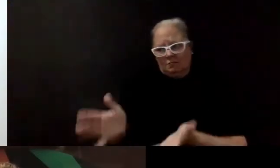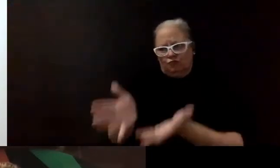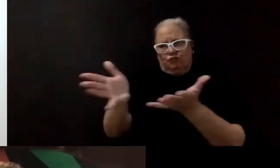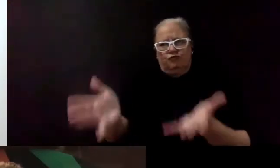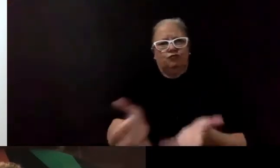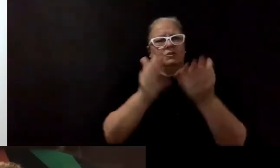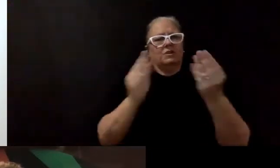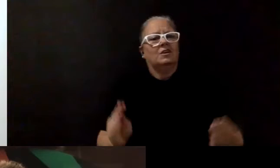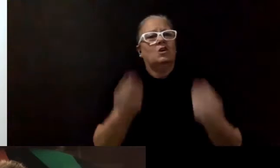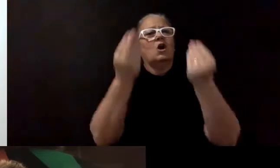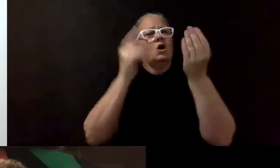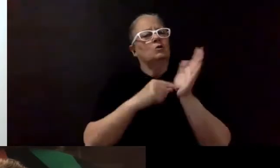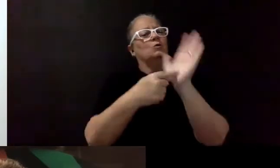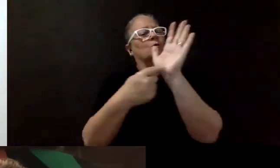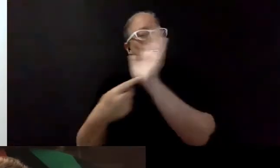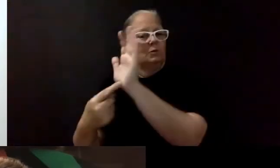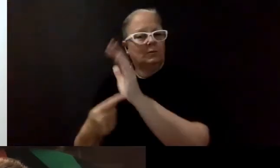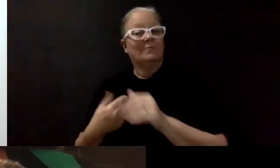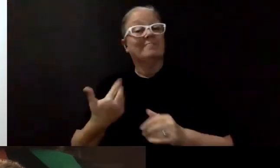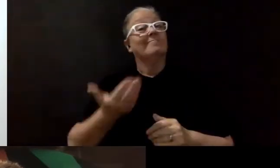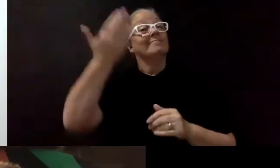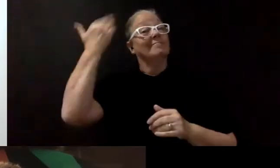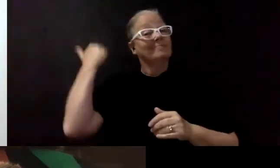organisation back in December 2017